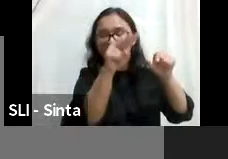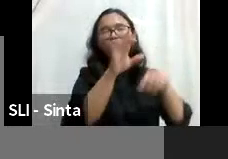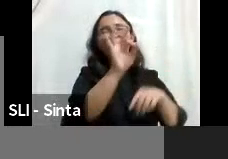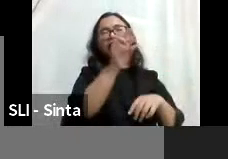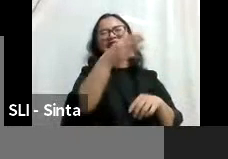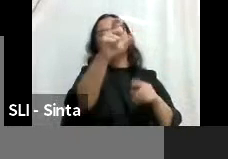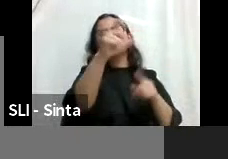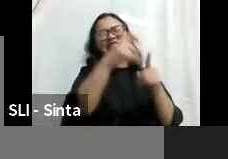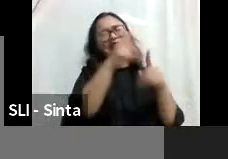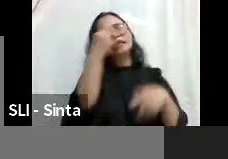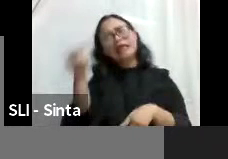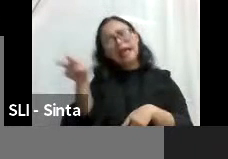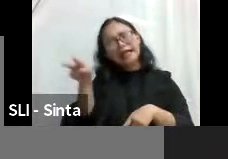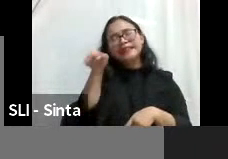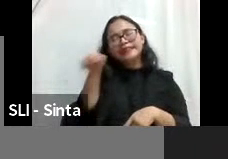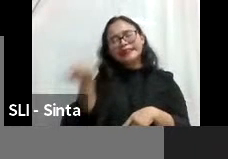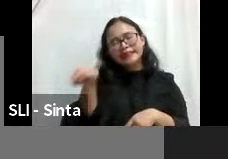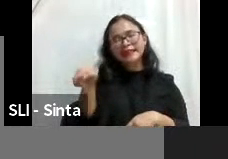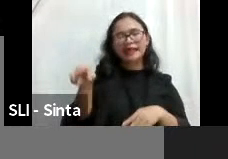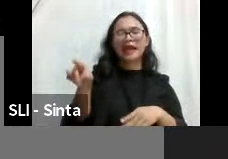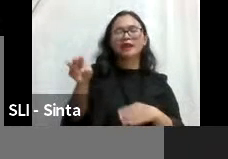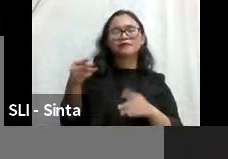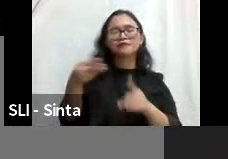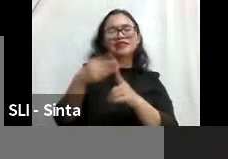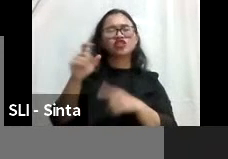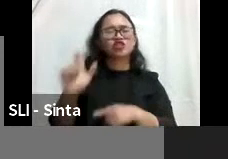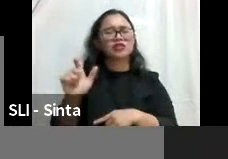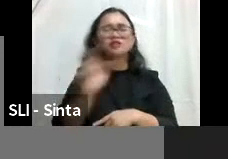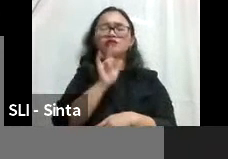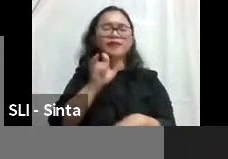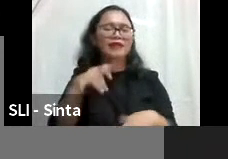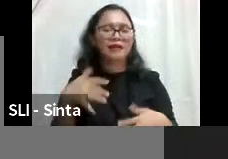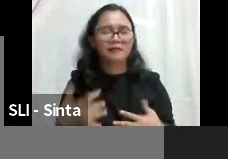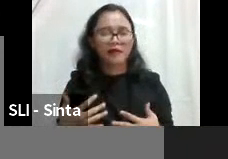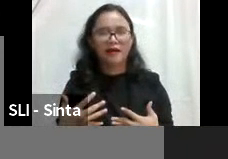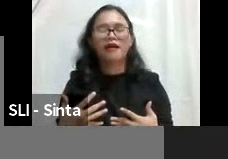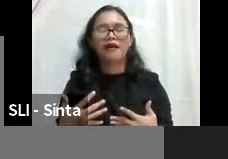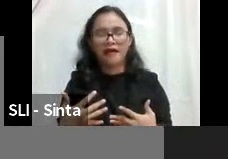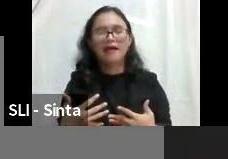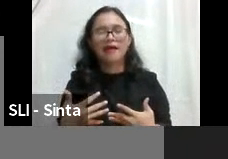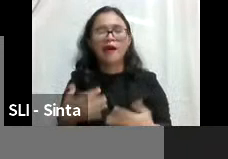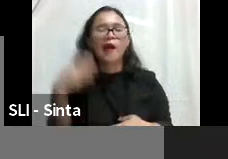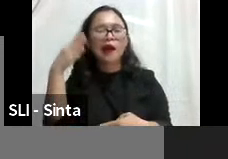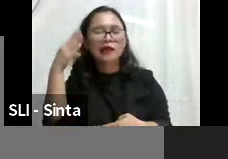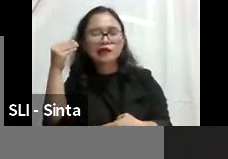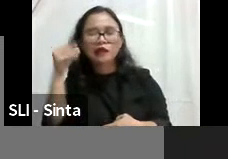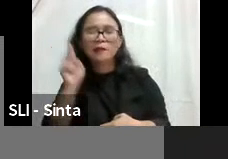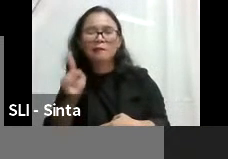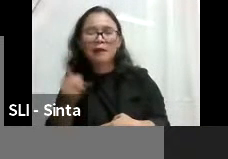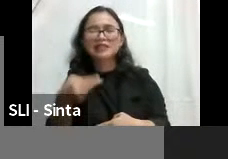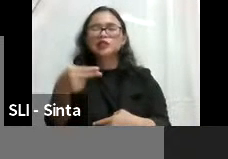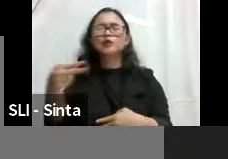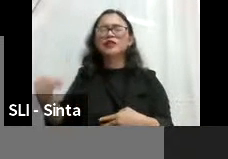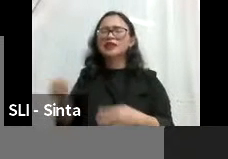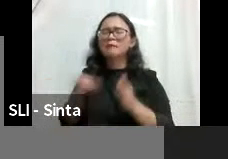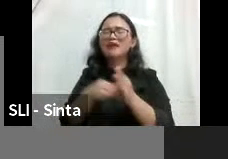we Consider to be some of the pertinent issues in Indonesia now Let's first